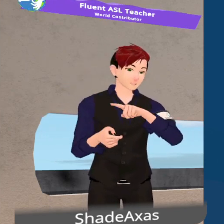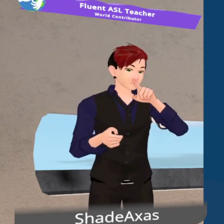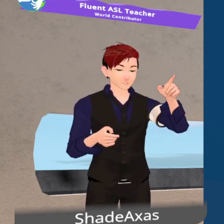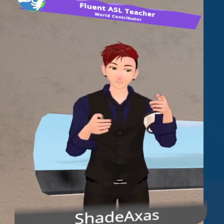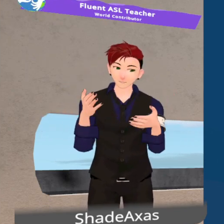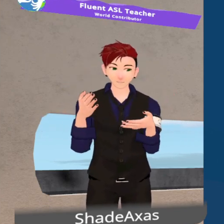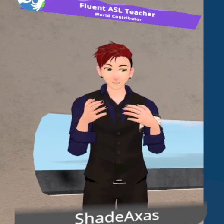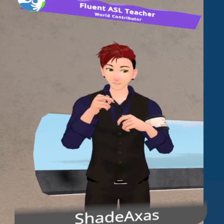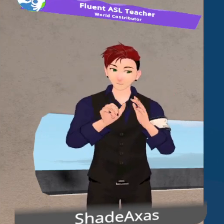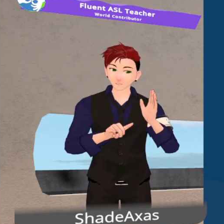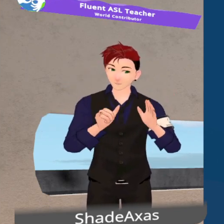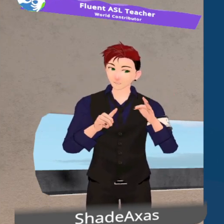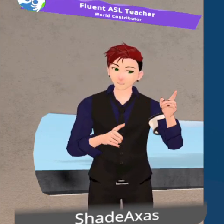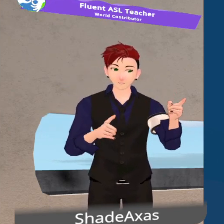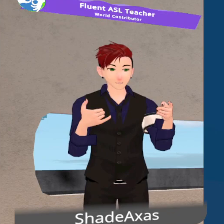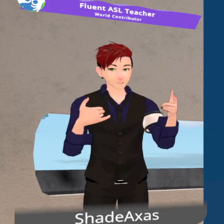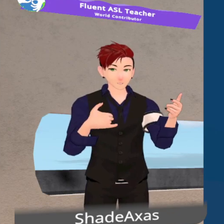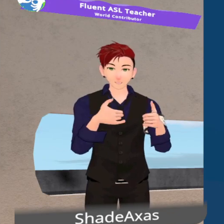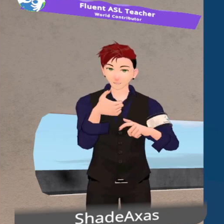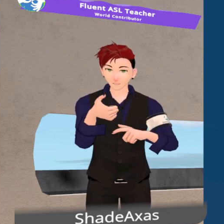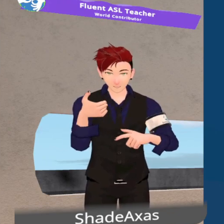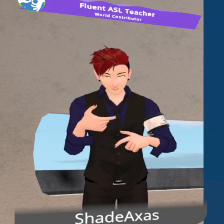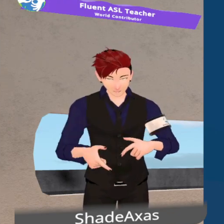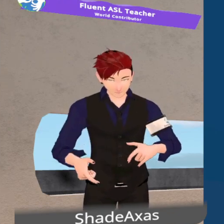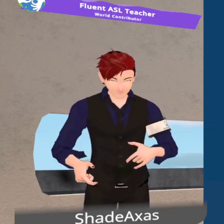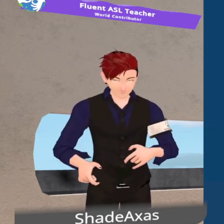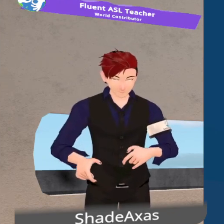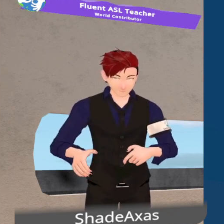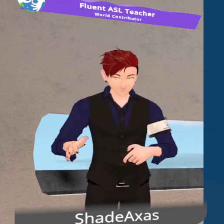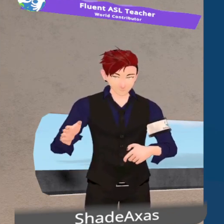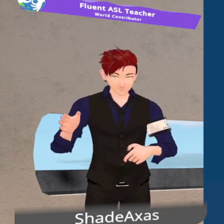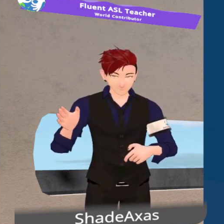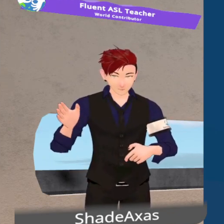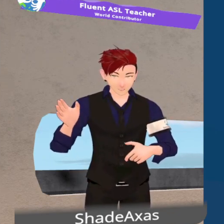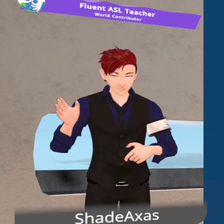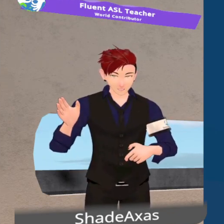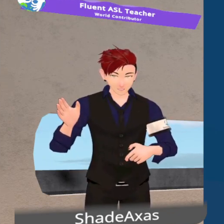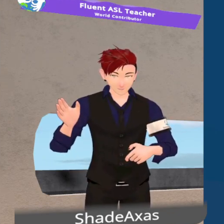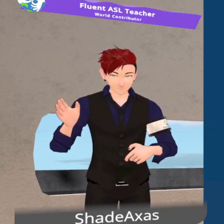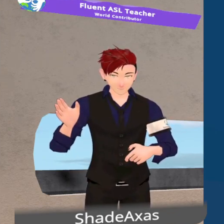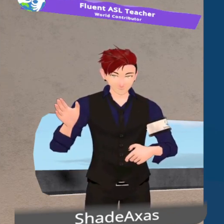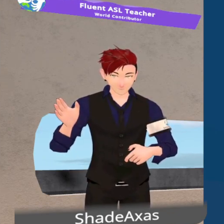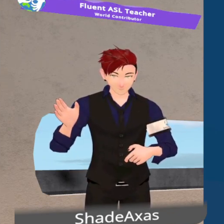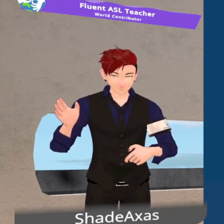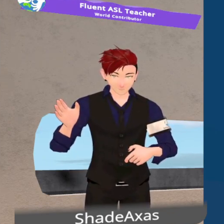class, you can go and maybe it's going to be on the YouTube and you can watch it at your own pace.